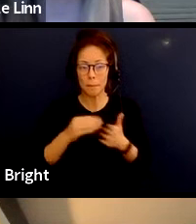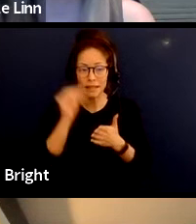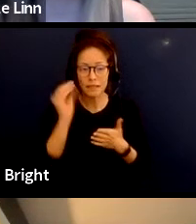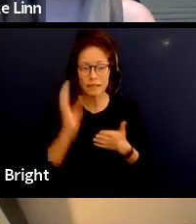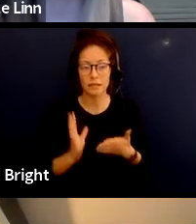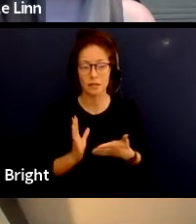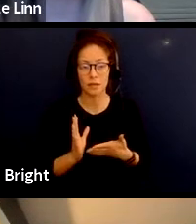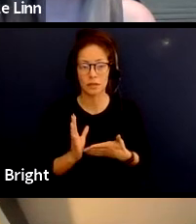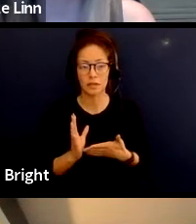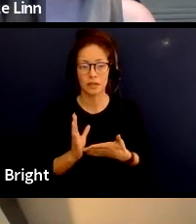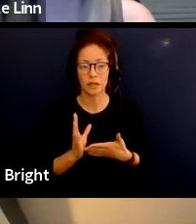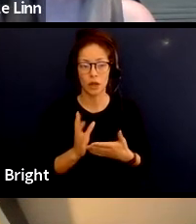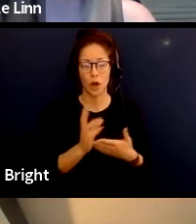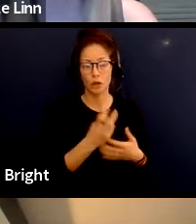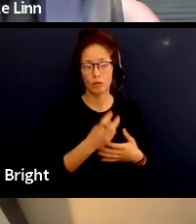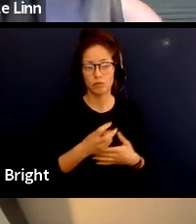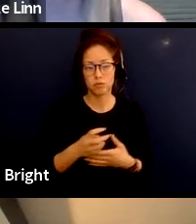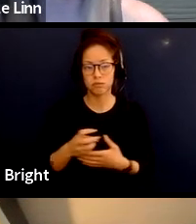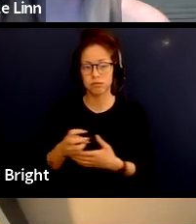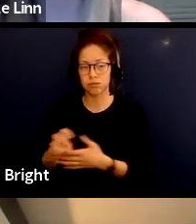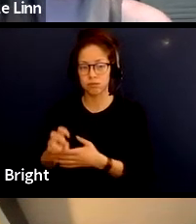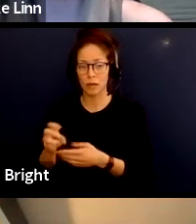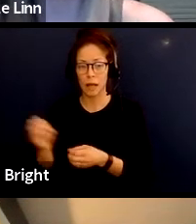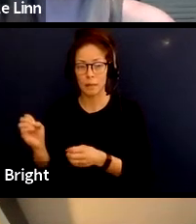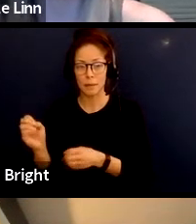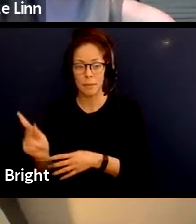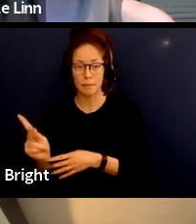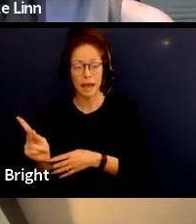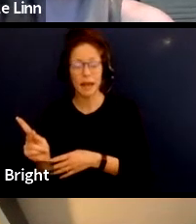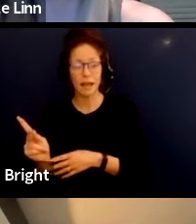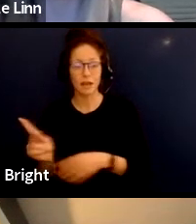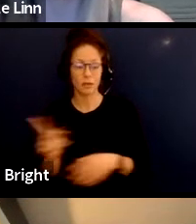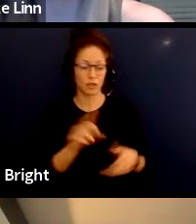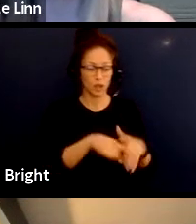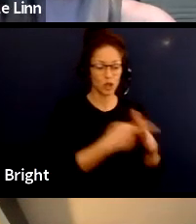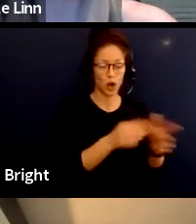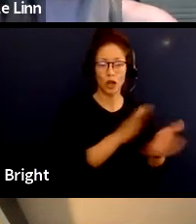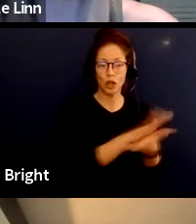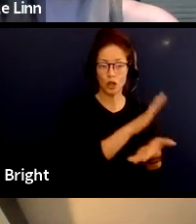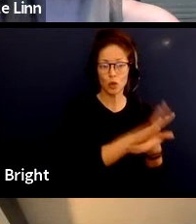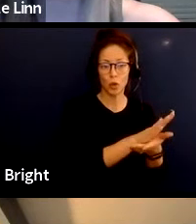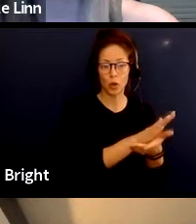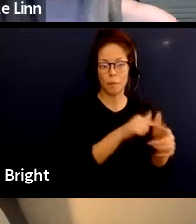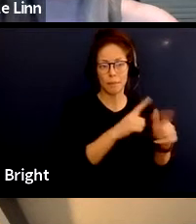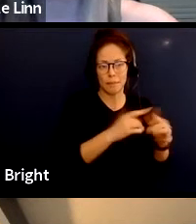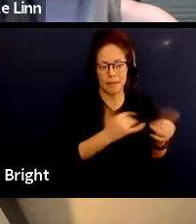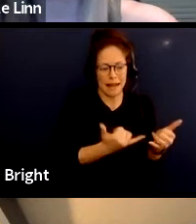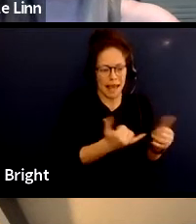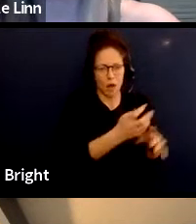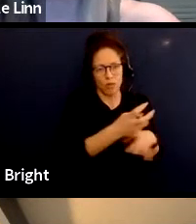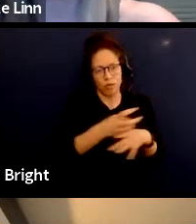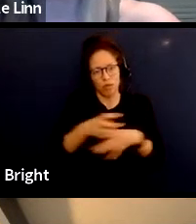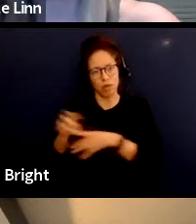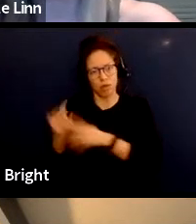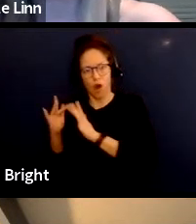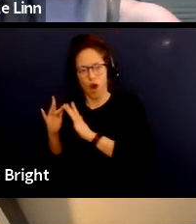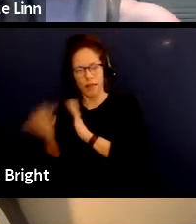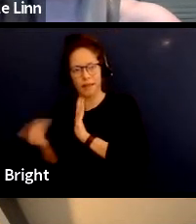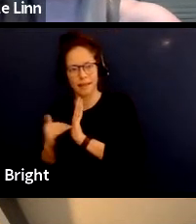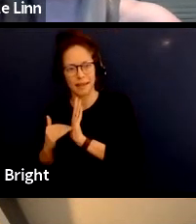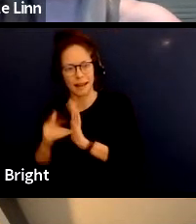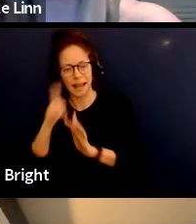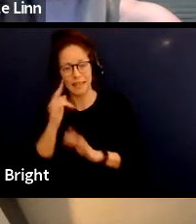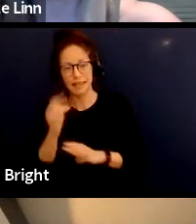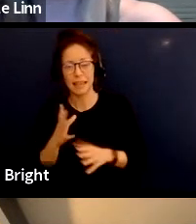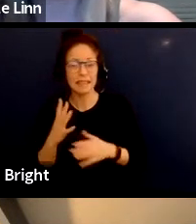are transitioning from in-person to distance learning. And every week I'm losing more kids to distance learning. And I think this is true